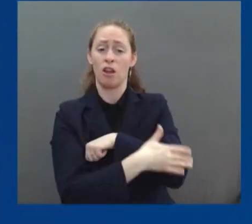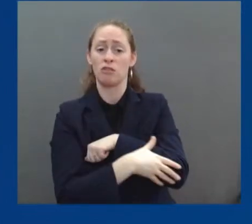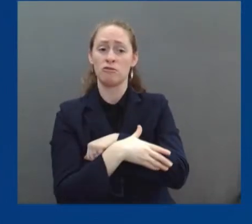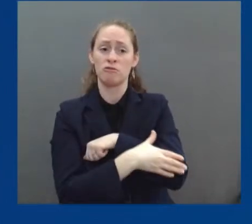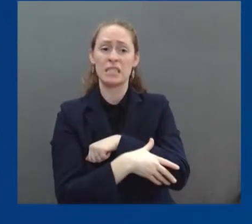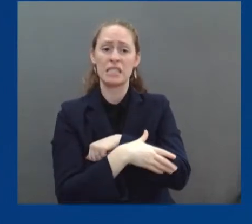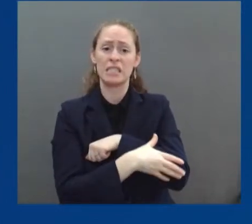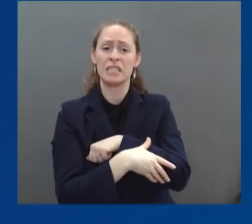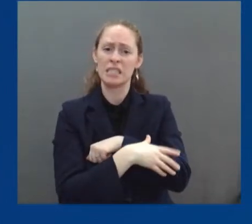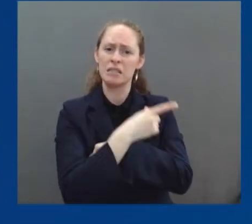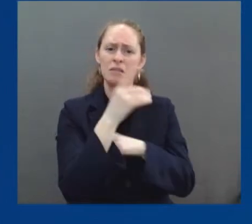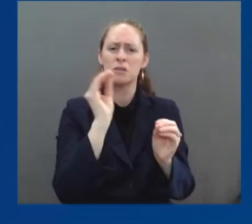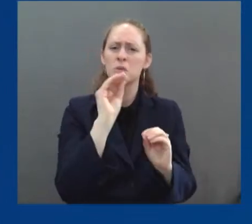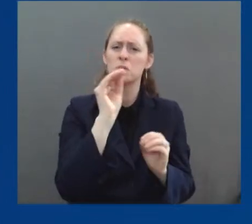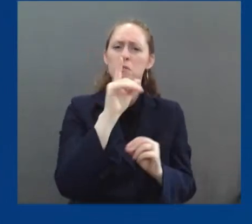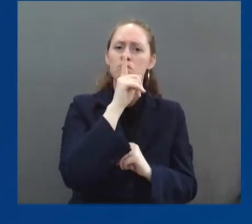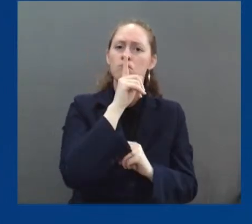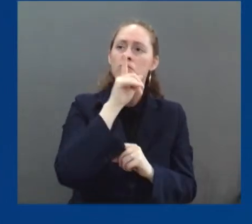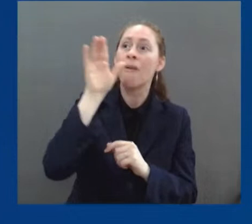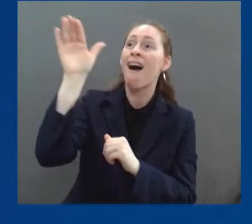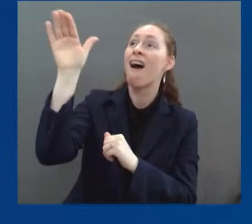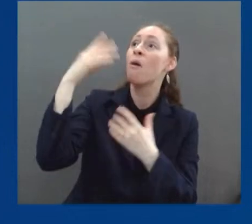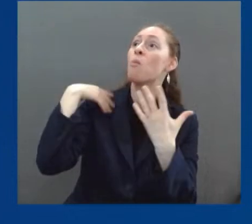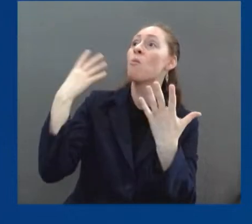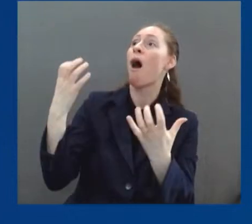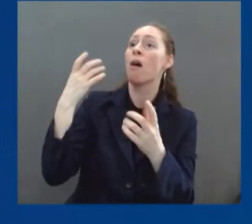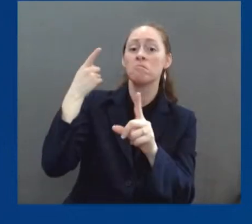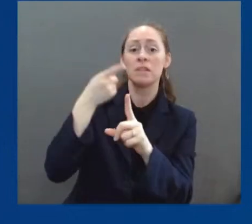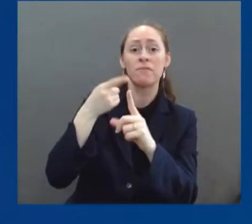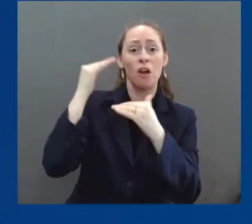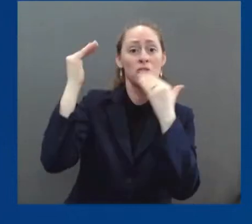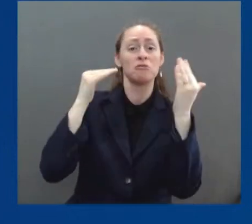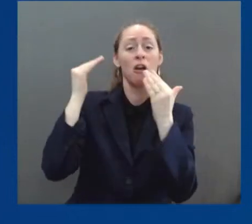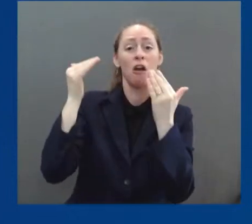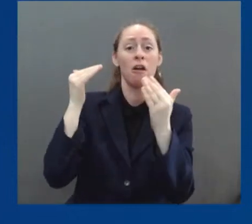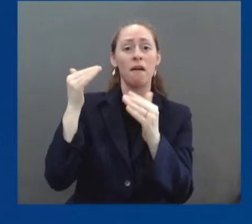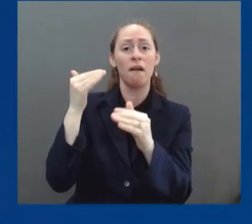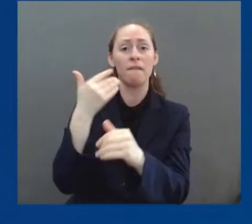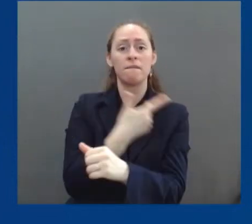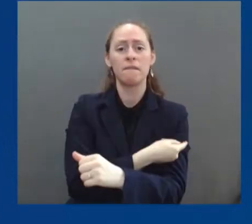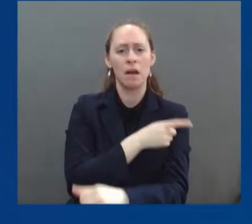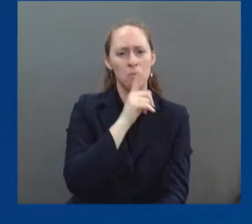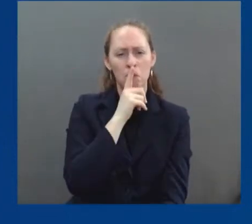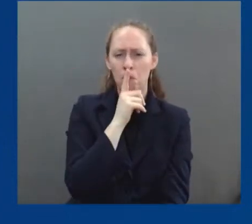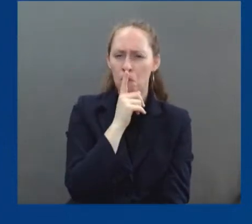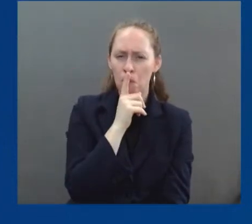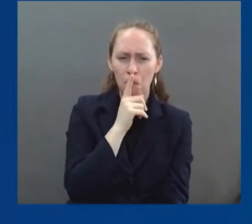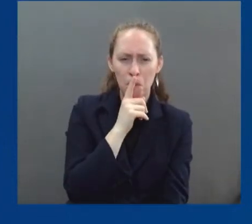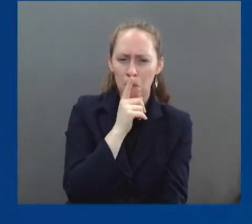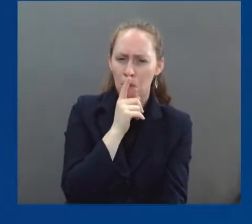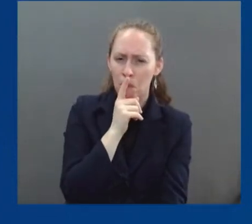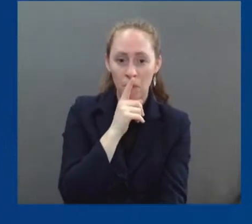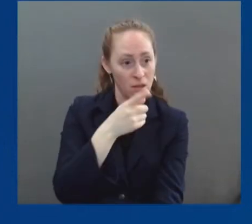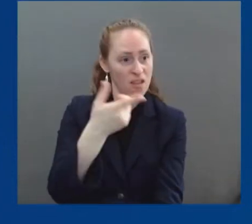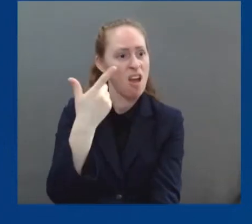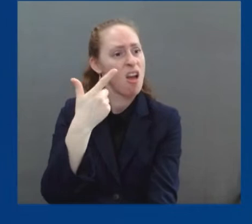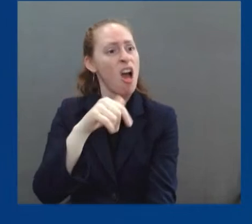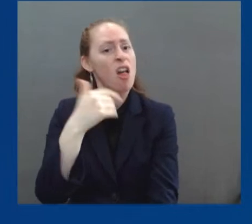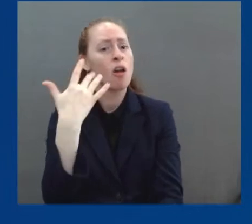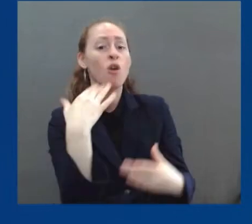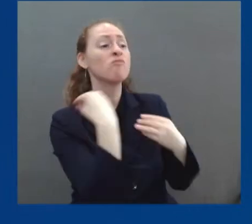more a case of you wanting to hold back a little bit more adult vaccine just in case we need more widely forced shots in the